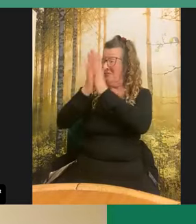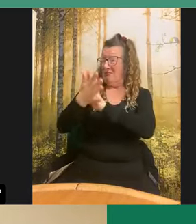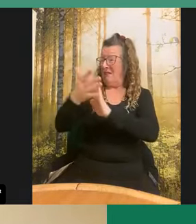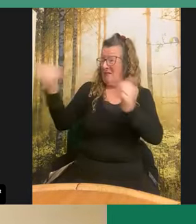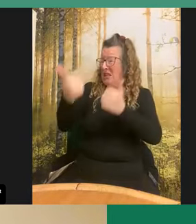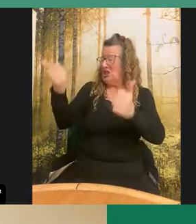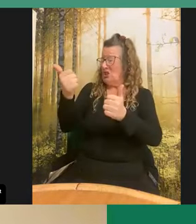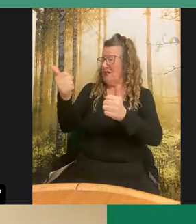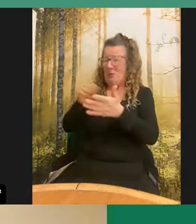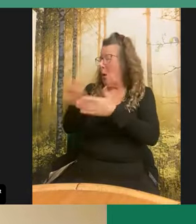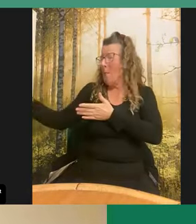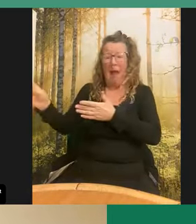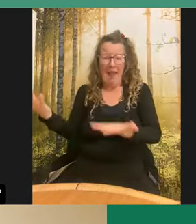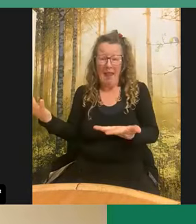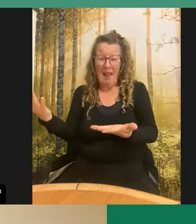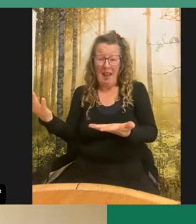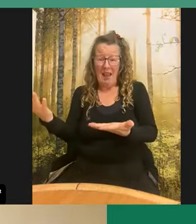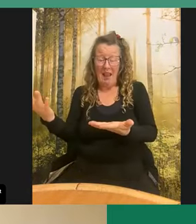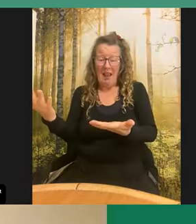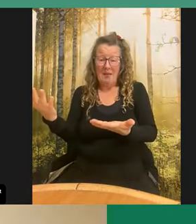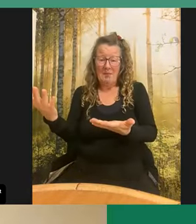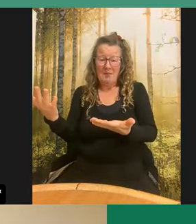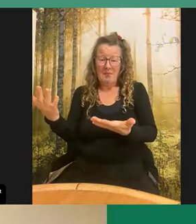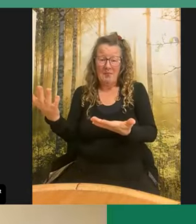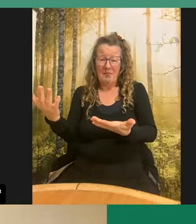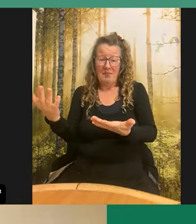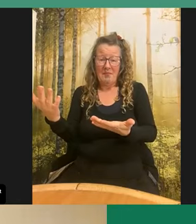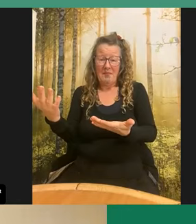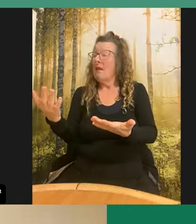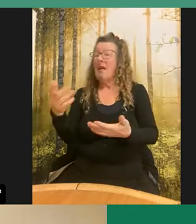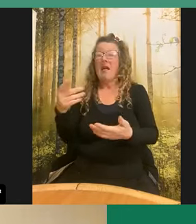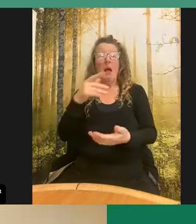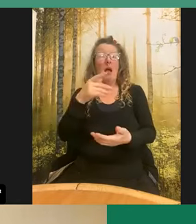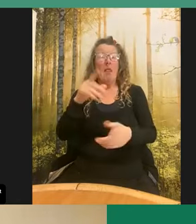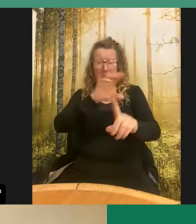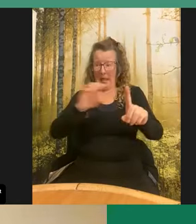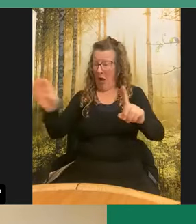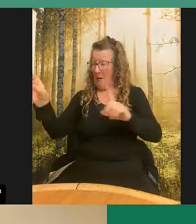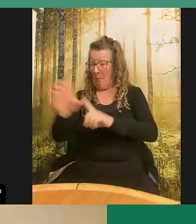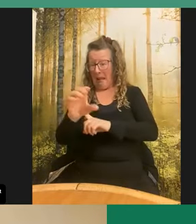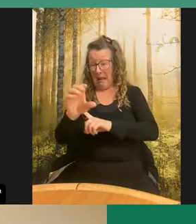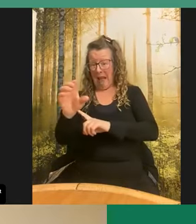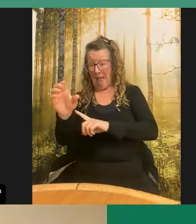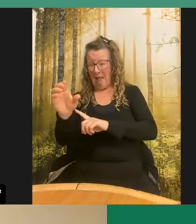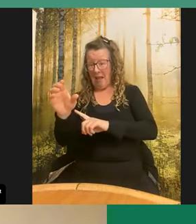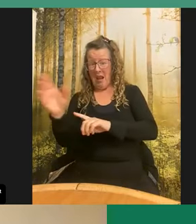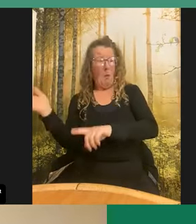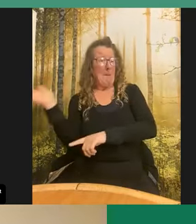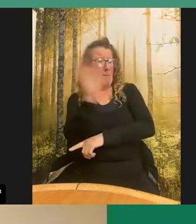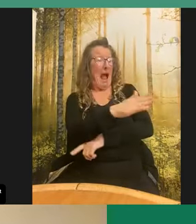under military, you know, a company, like an armed, they arrived and back in the Caribbean with armed guards,